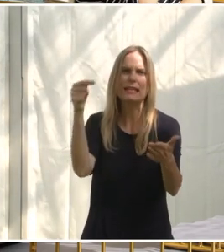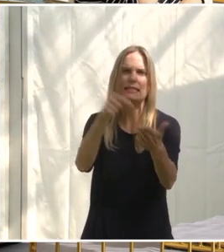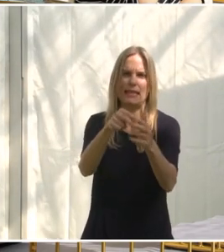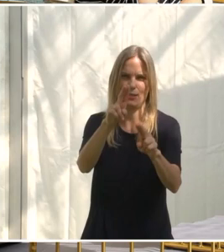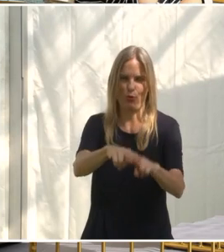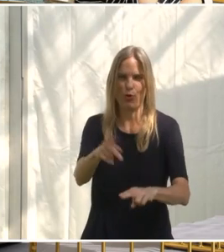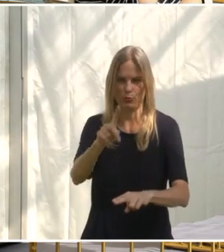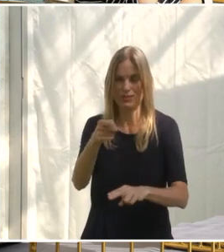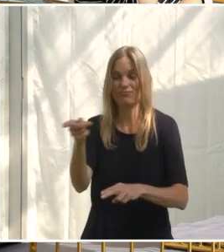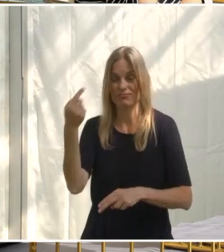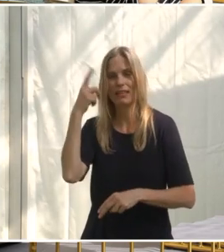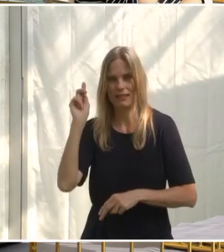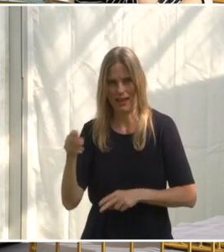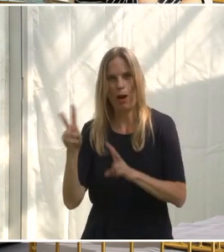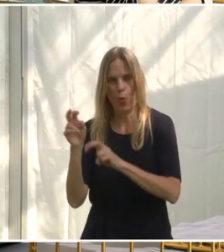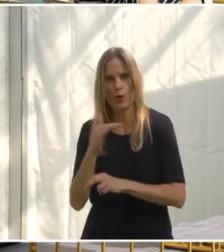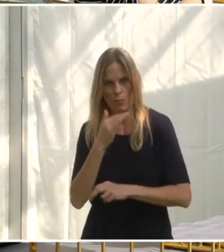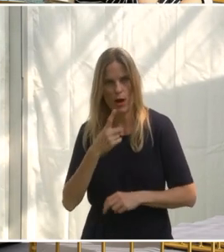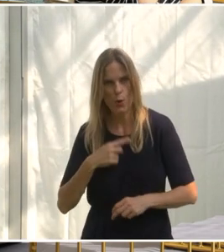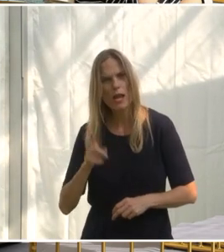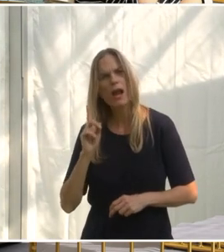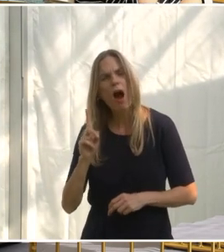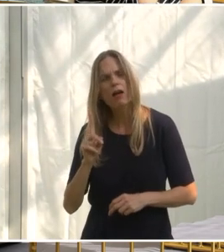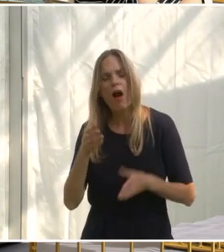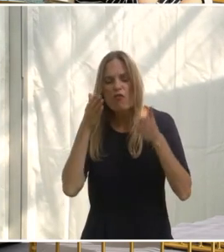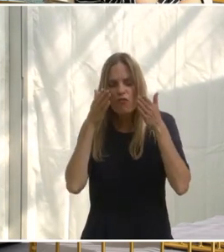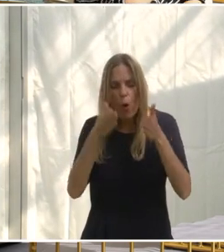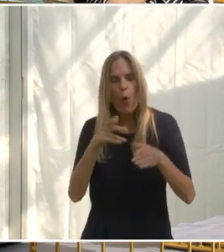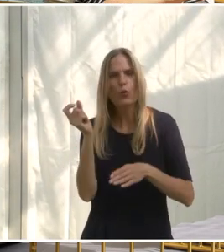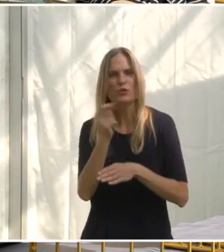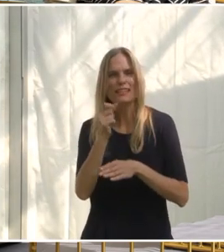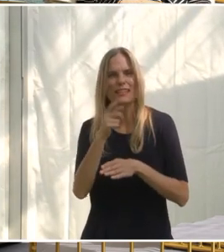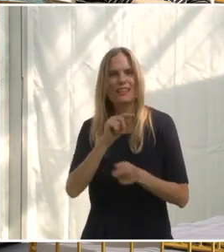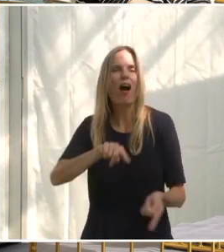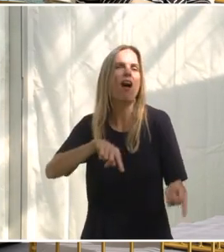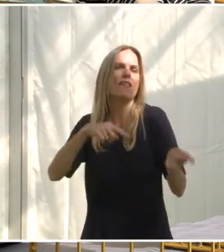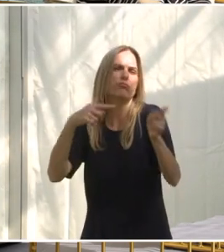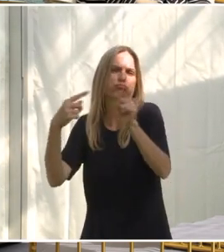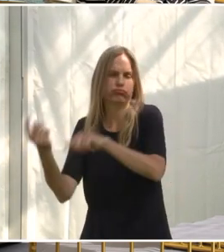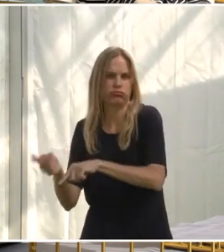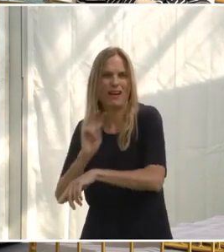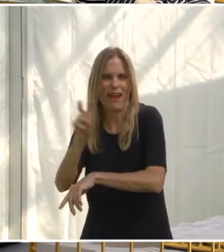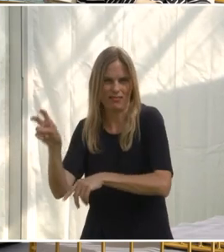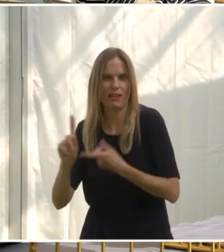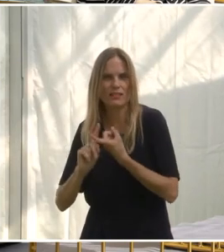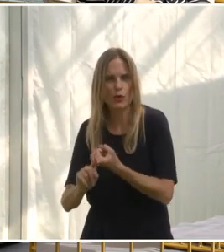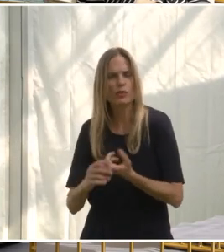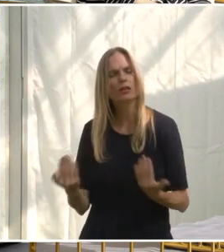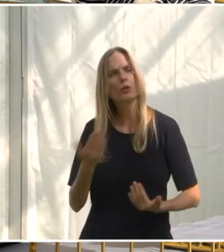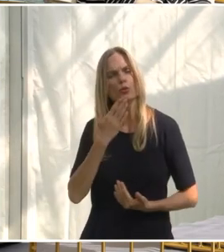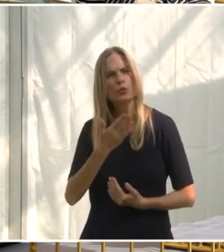So, but focusing still on this digital transition element. So how do you feel that